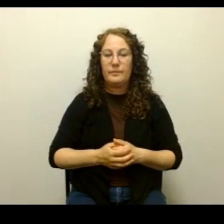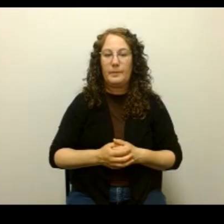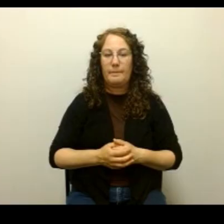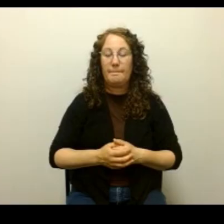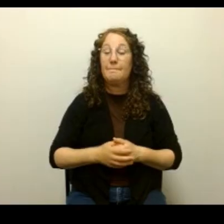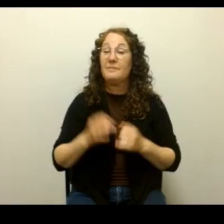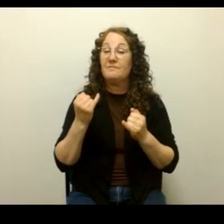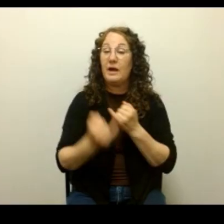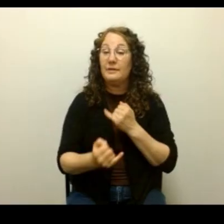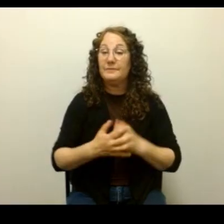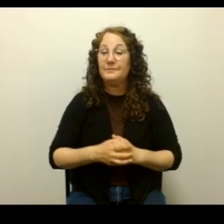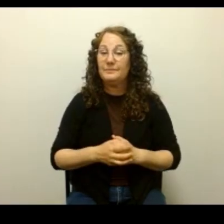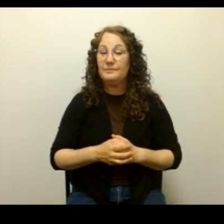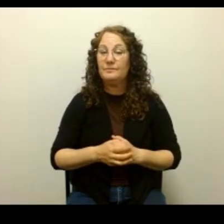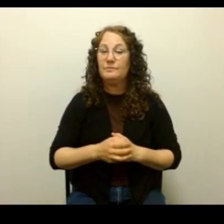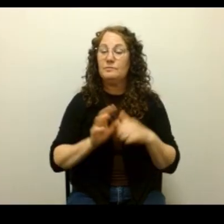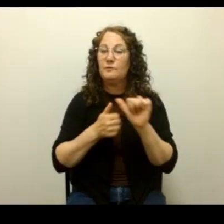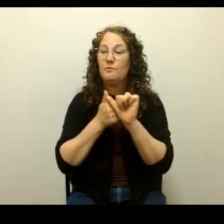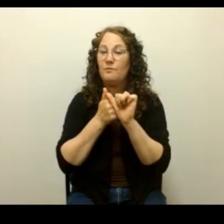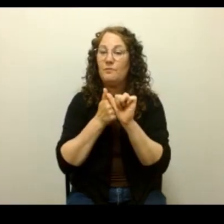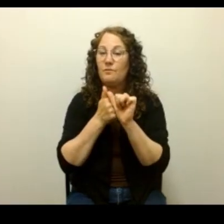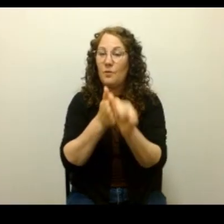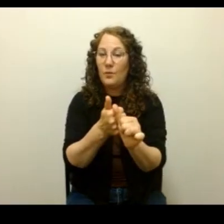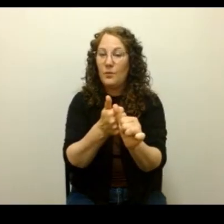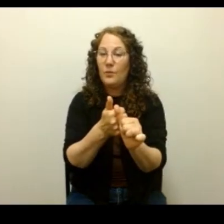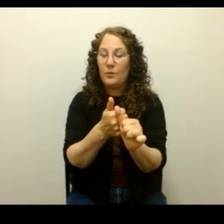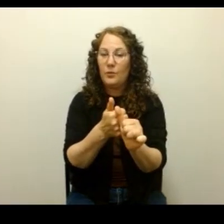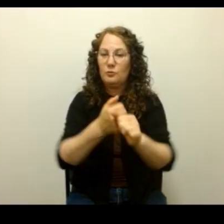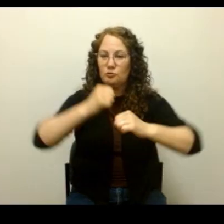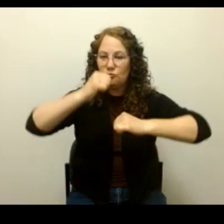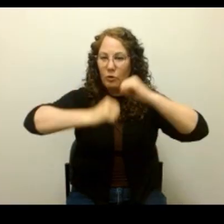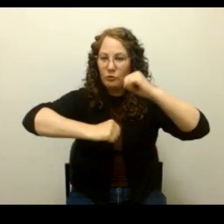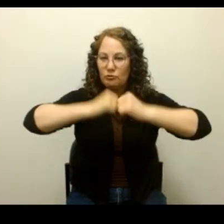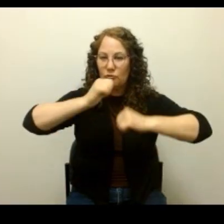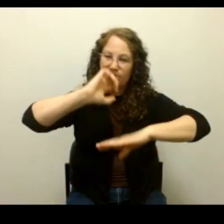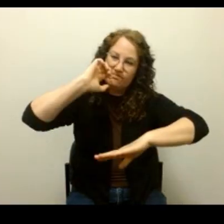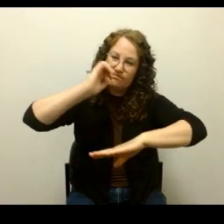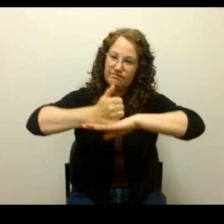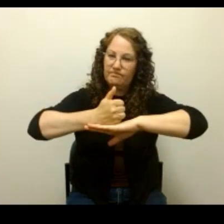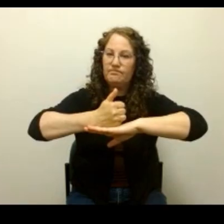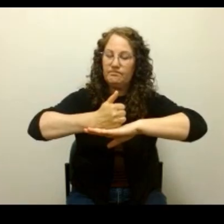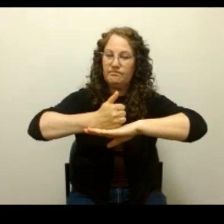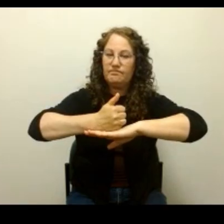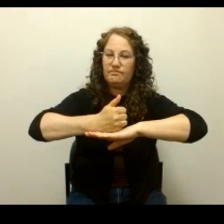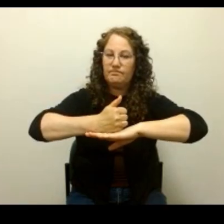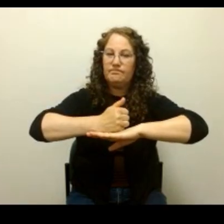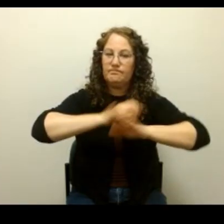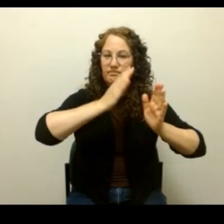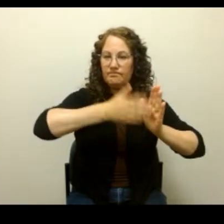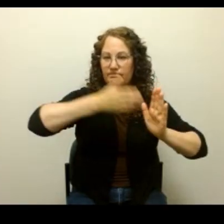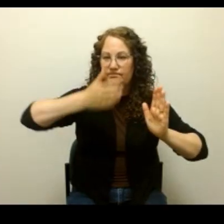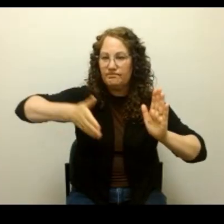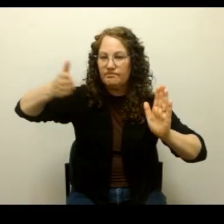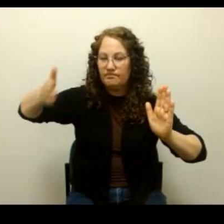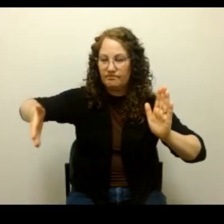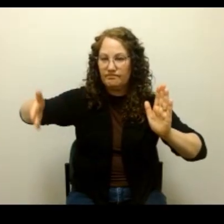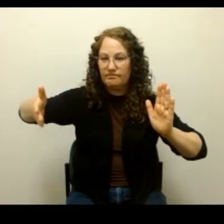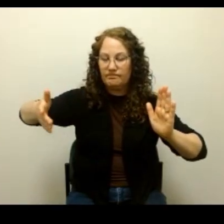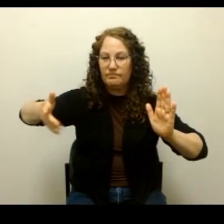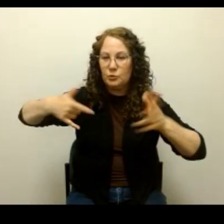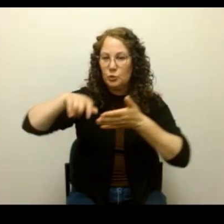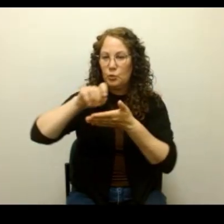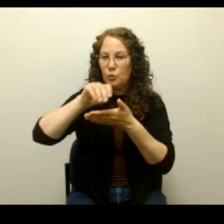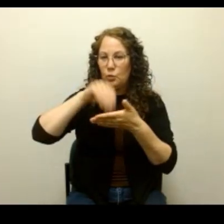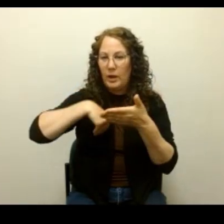Finally, you follow the structure that we provided as you write